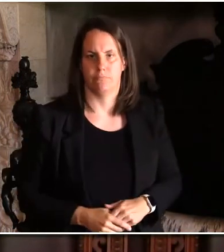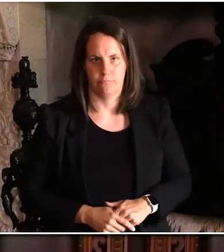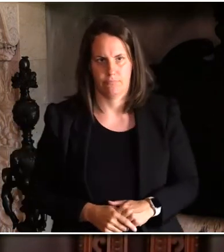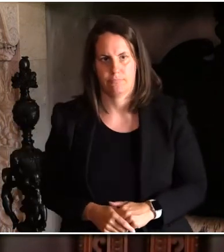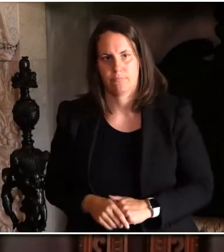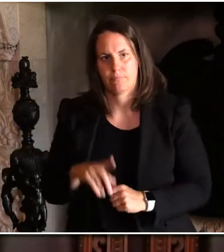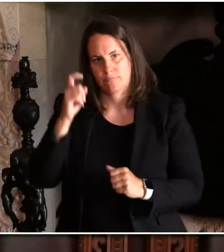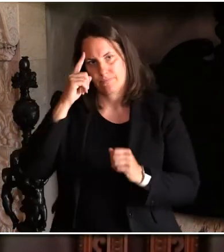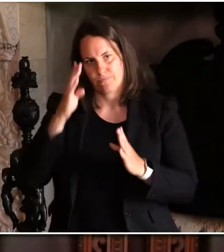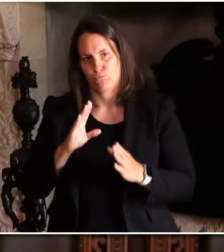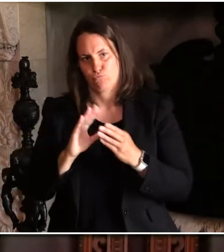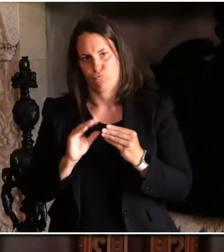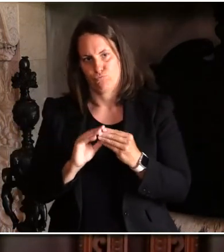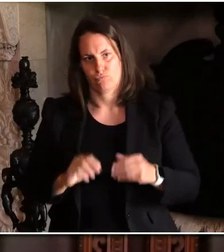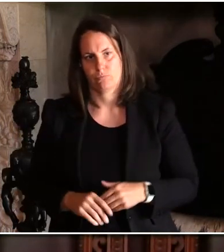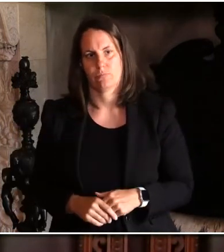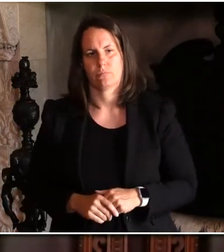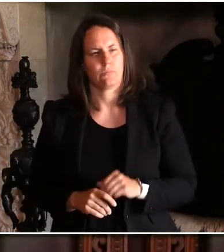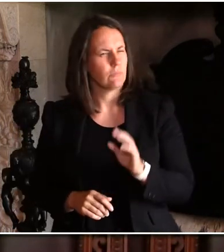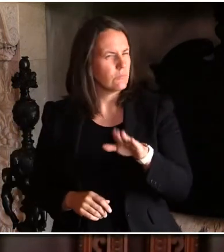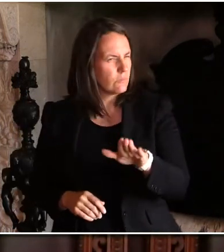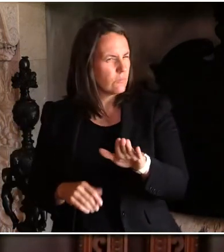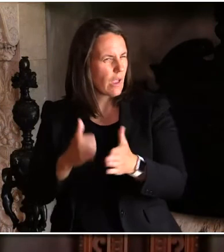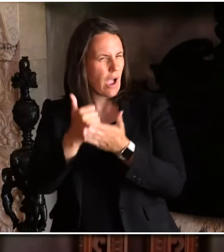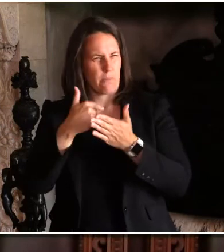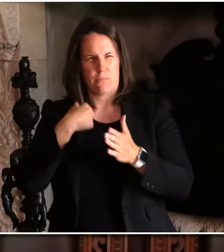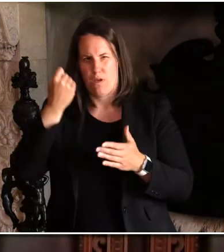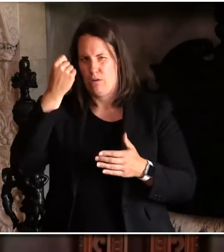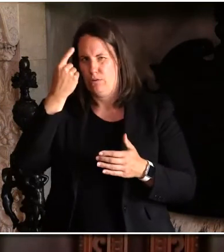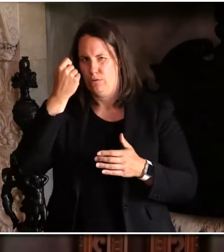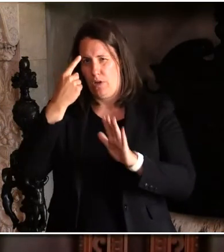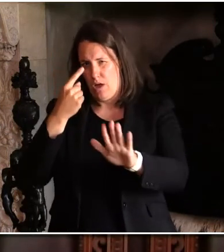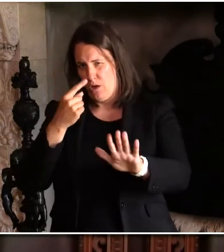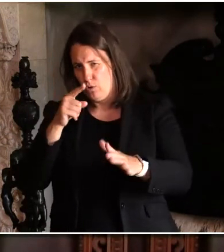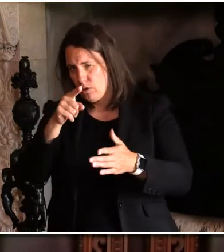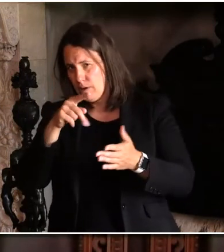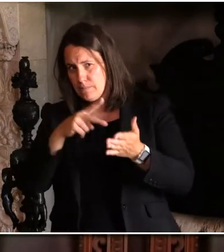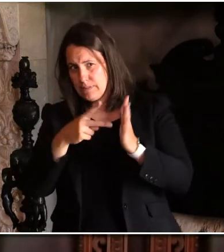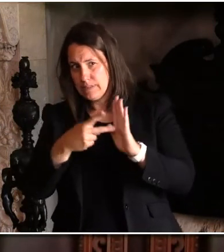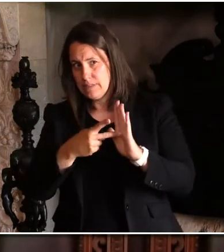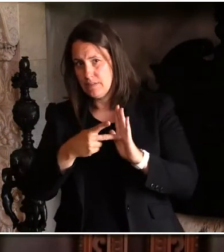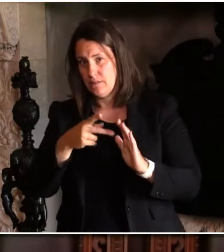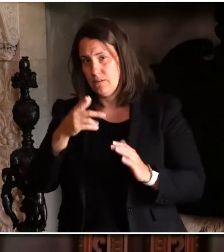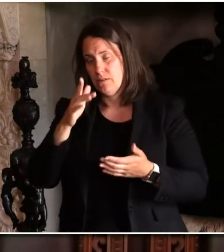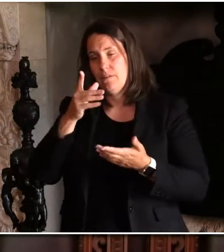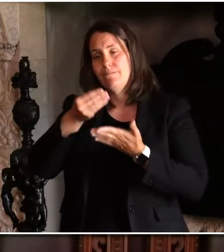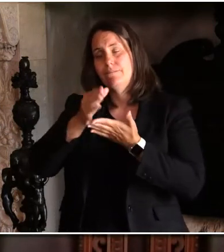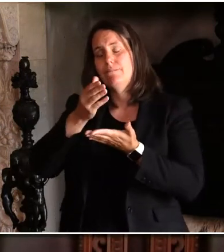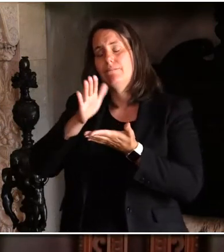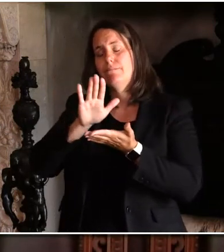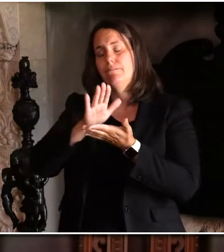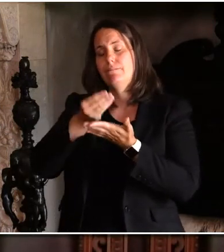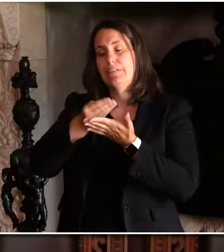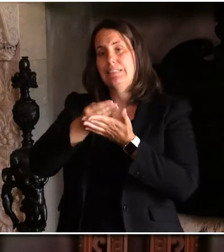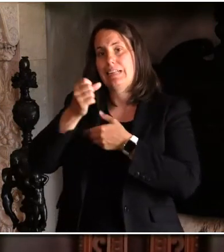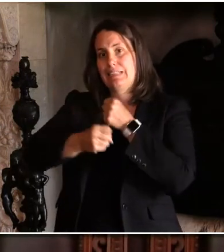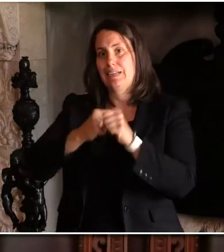2021 fiscal year is going to look, we are actively looking at that right now to make sure